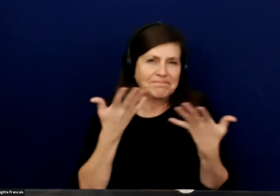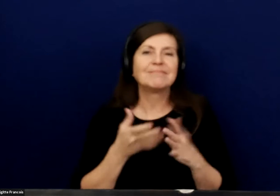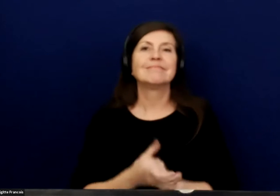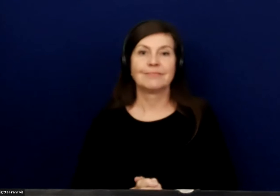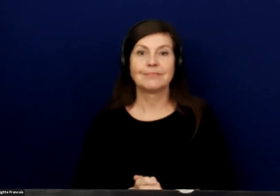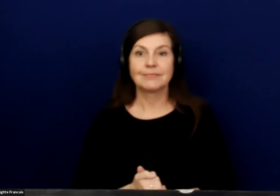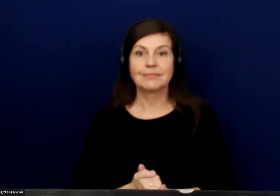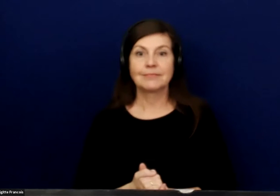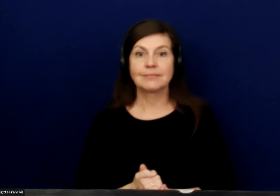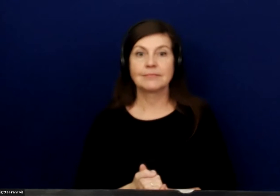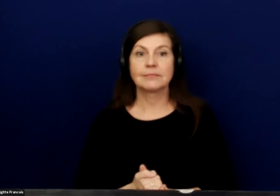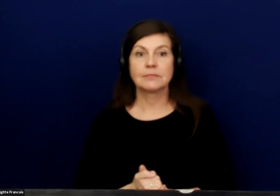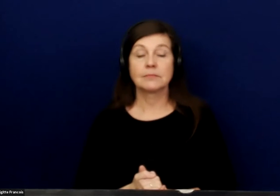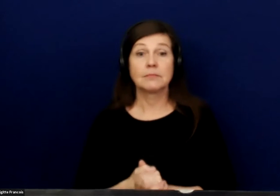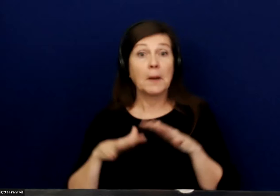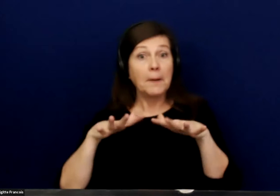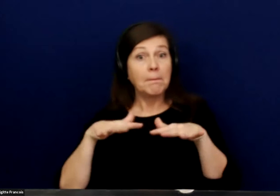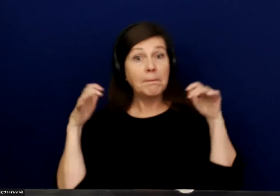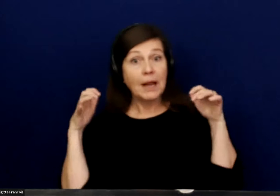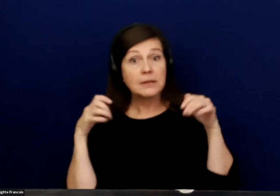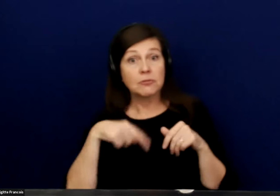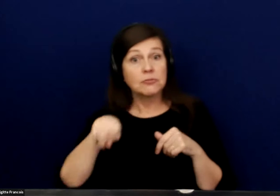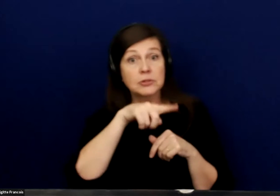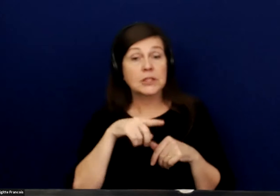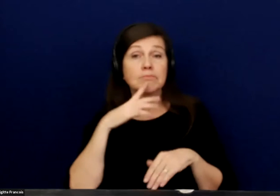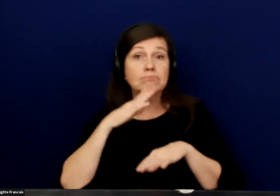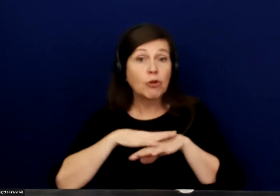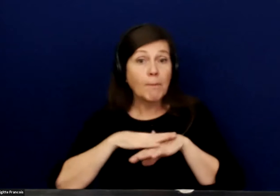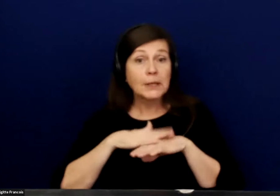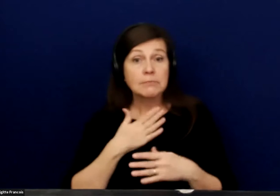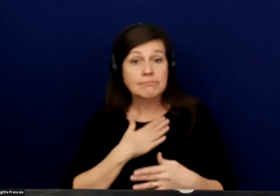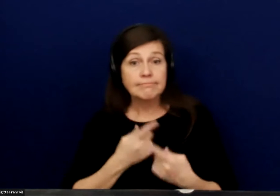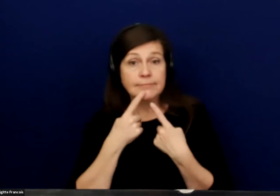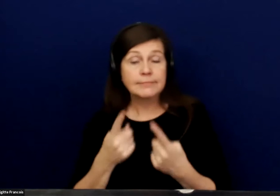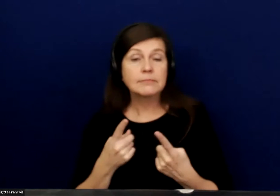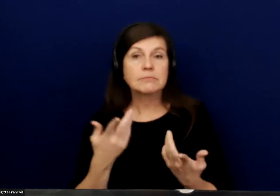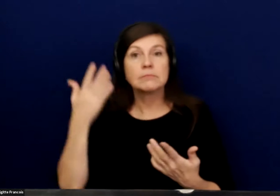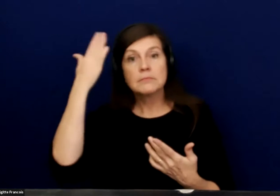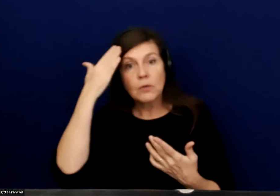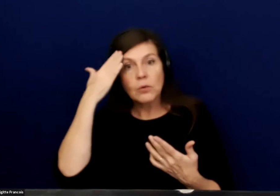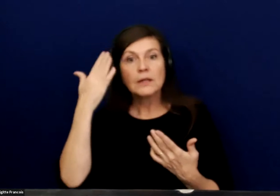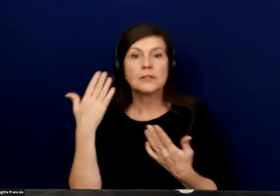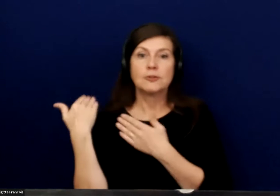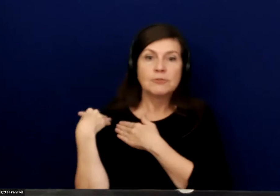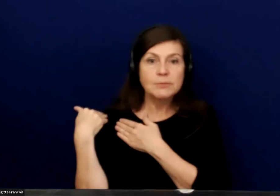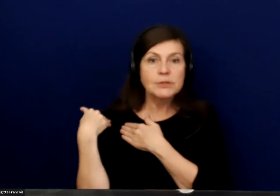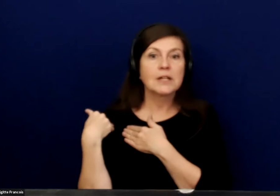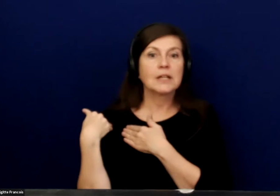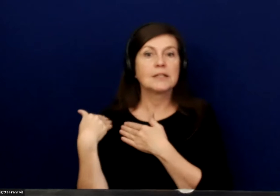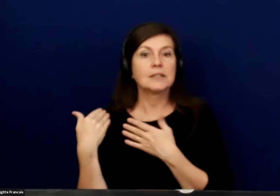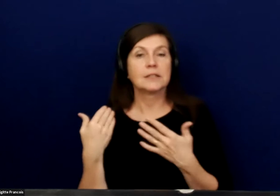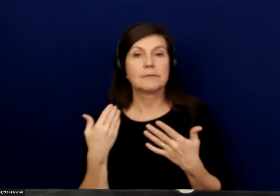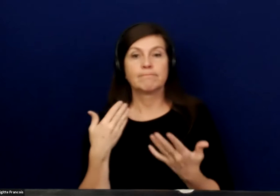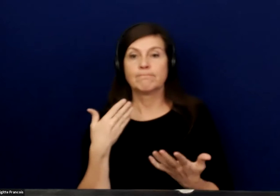did the plenary session have any? Do you have any comments on the awareness and responsibility parts that